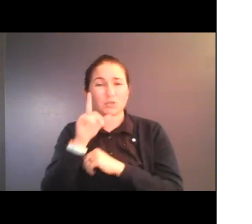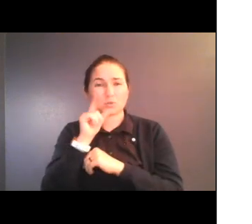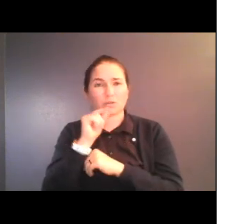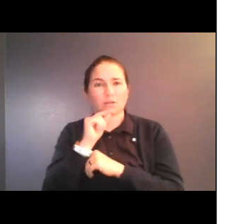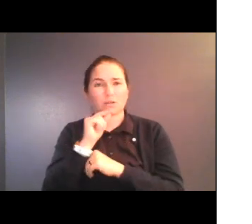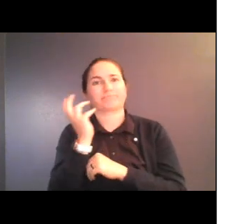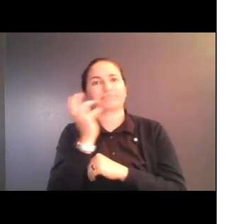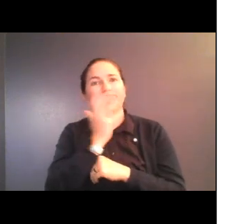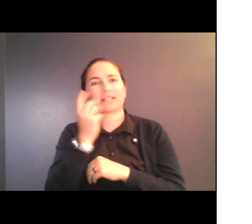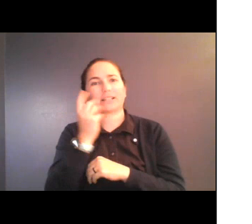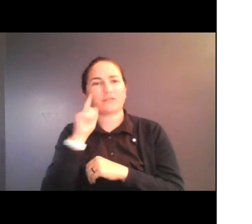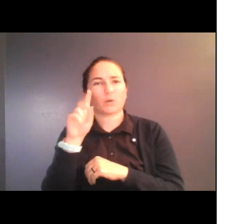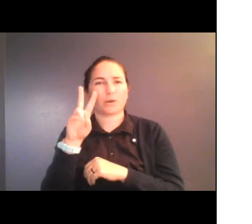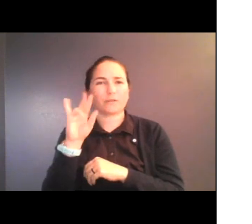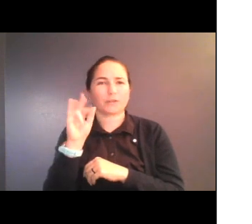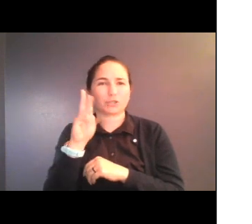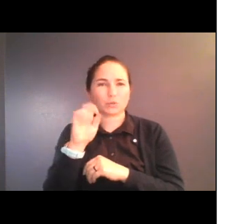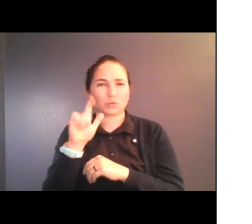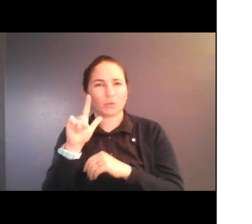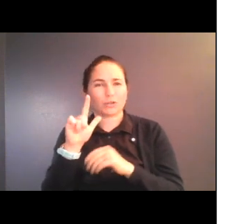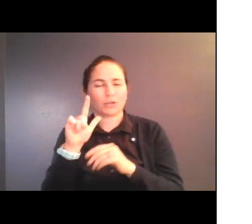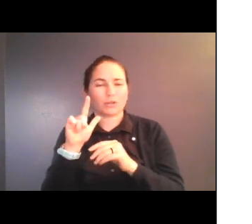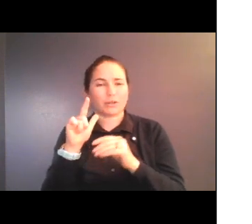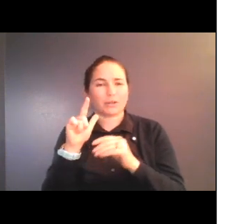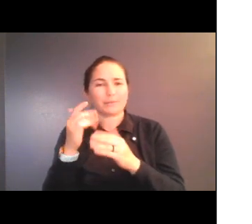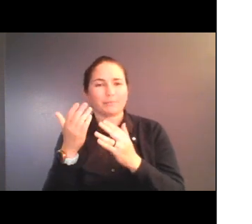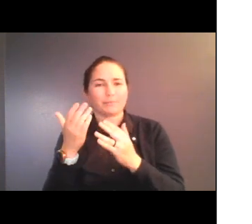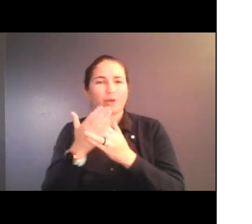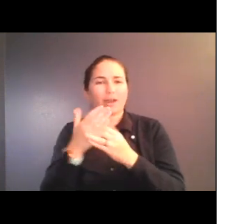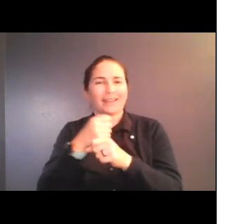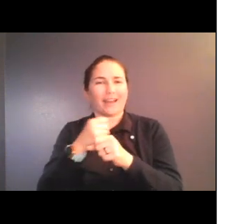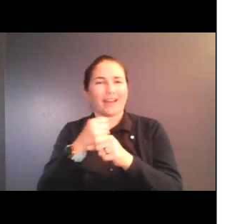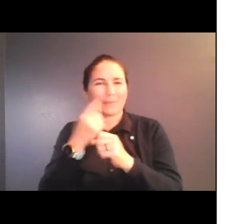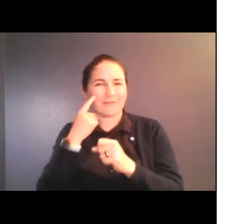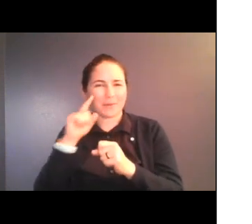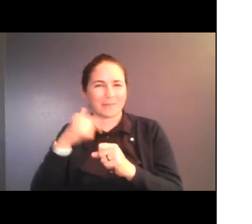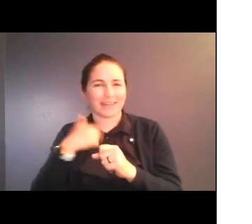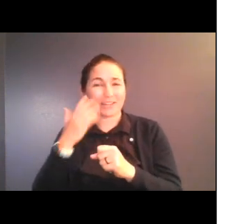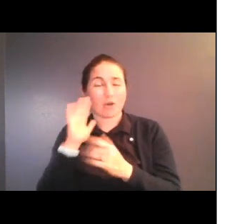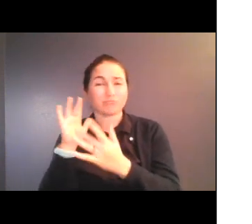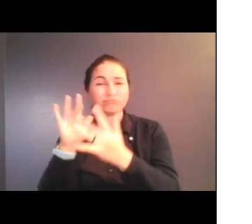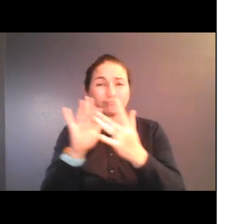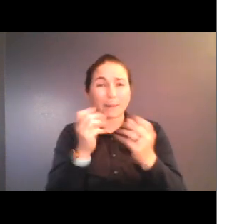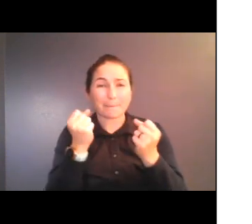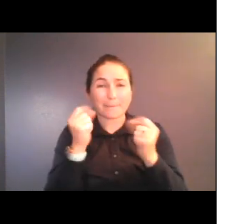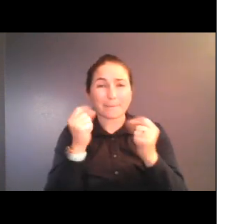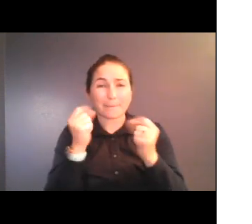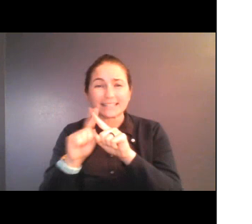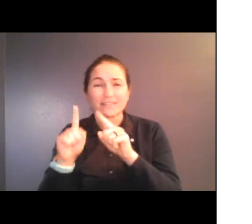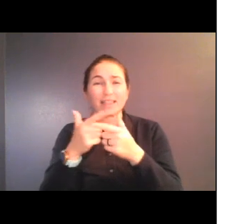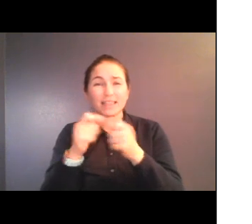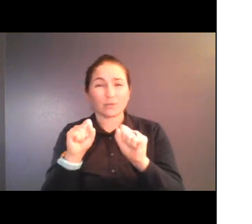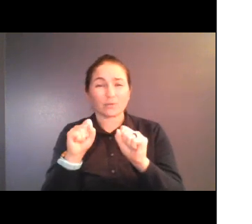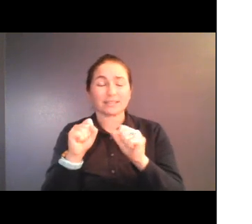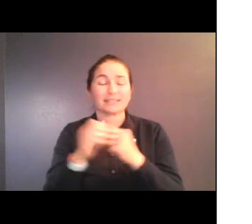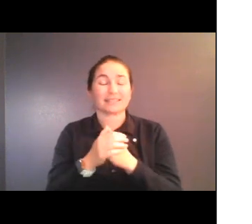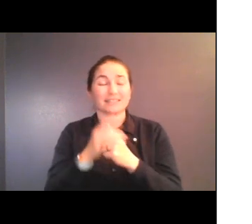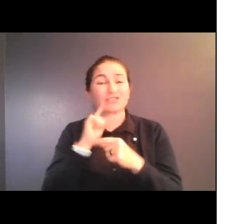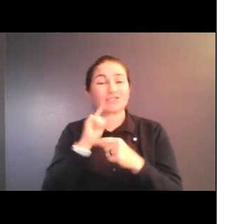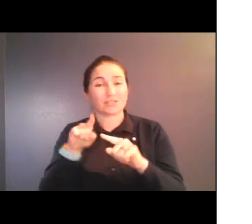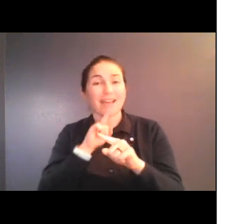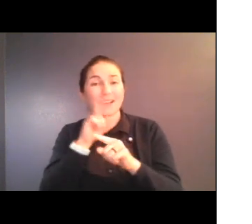virtual conference coffee break for me. I've connected with so many linguists and other academics in related fields. Even while at actual conferences, the